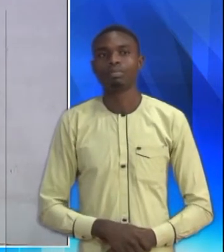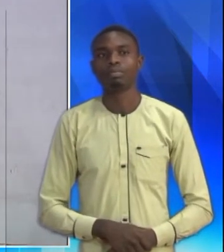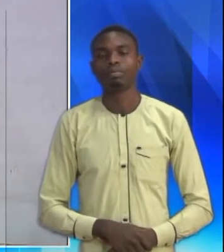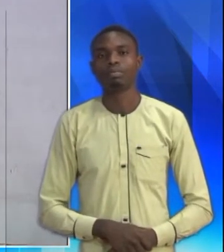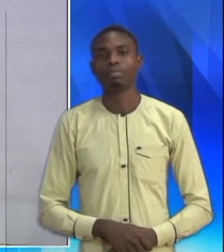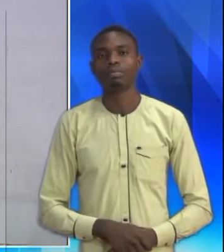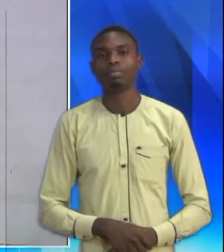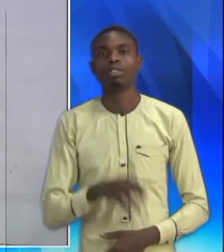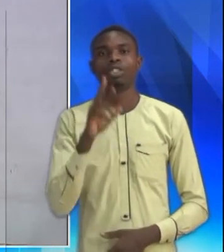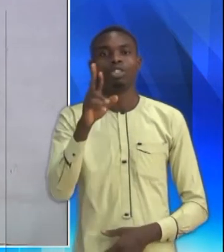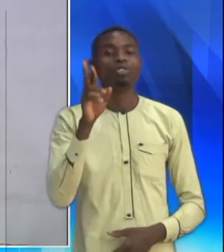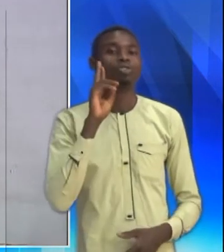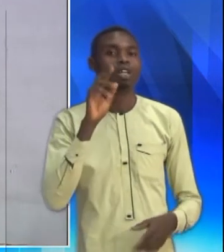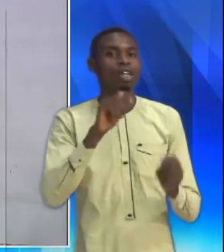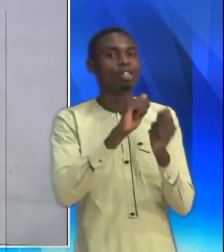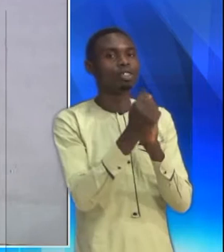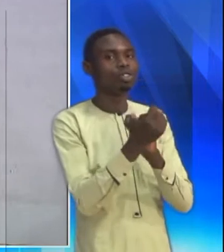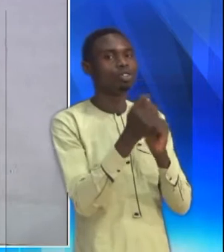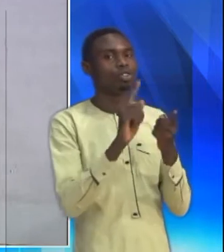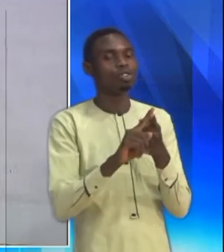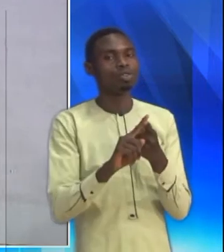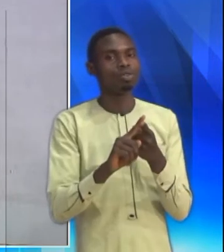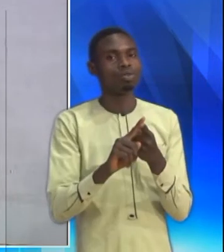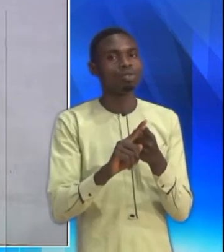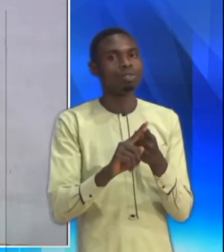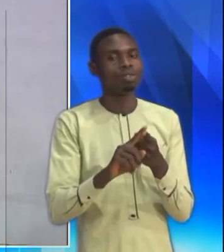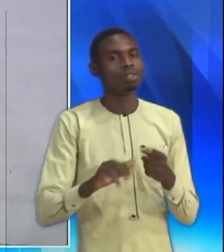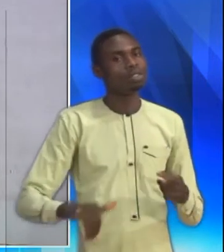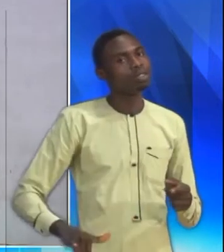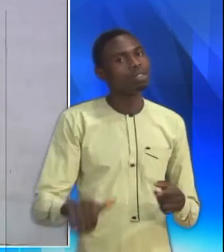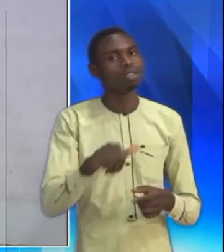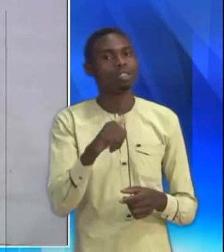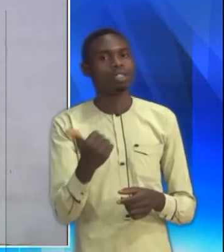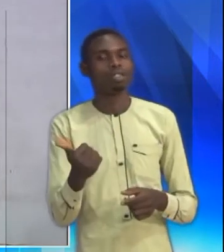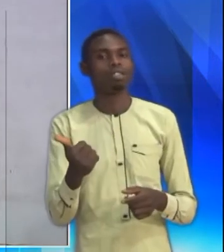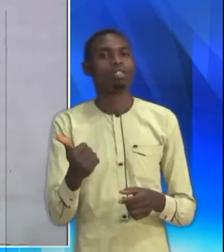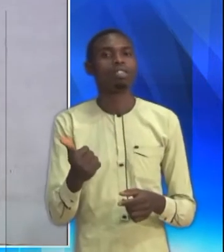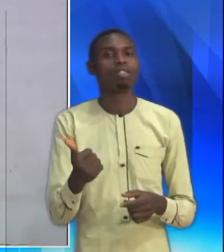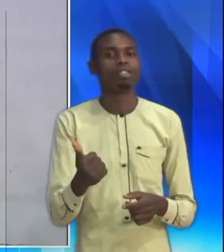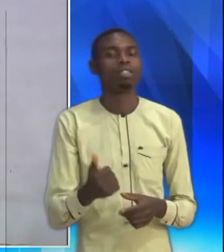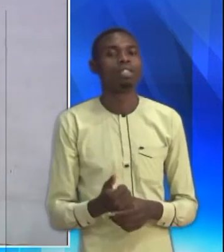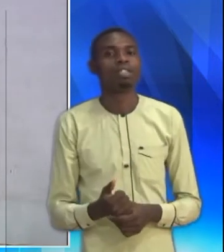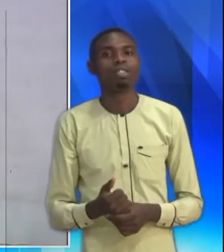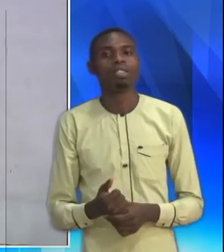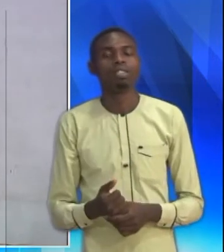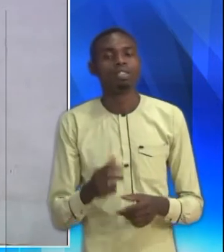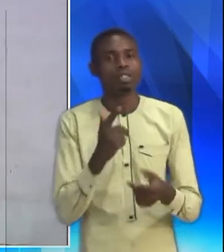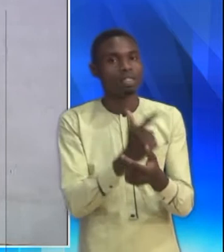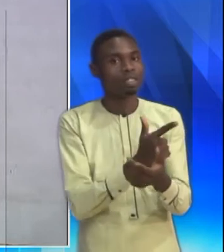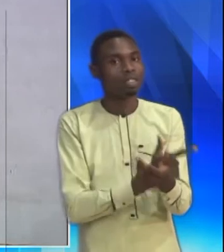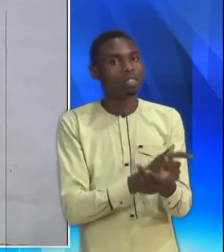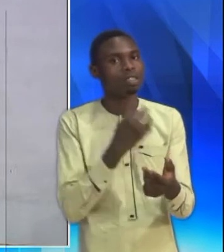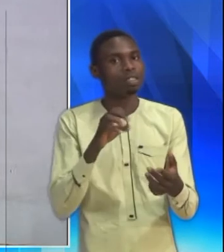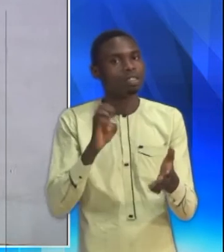You are tuned to yet another edition of e-learning